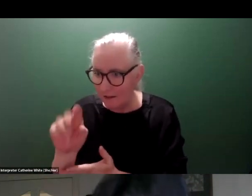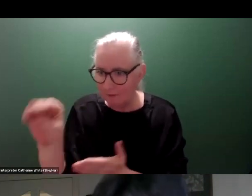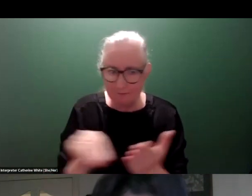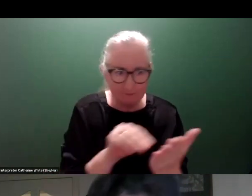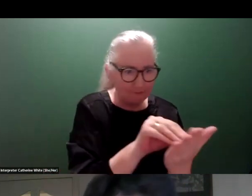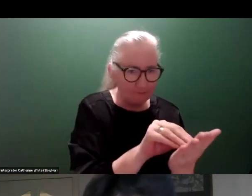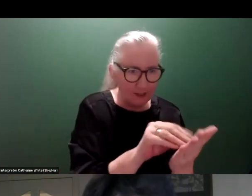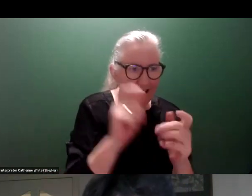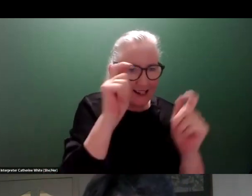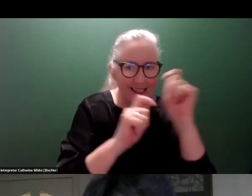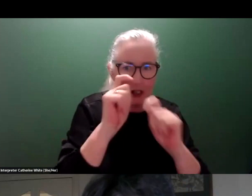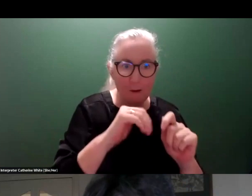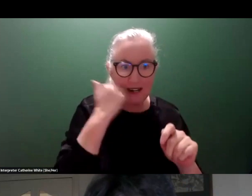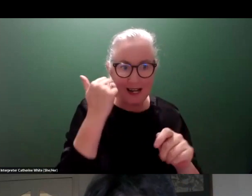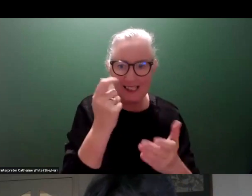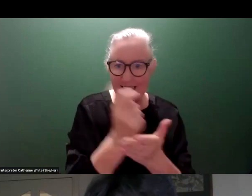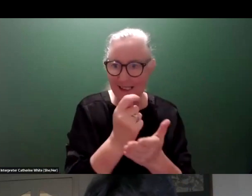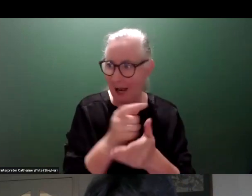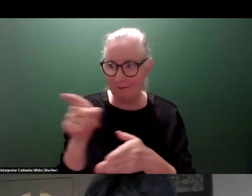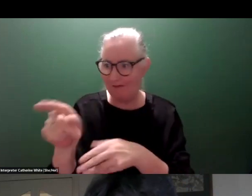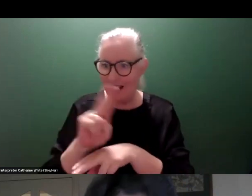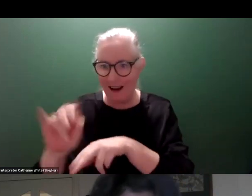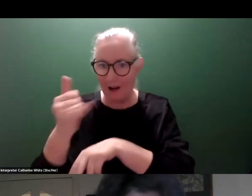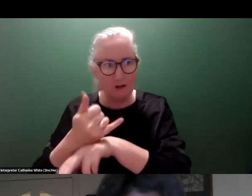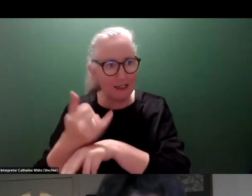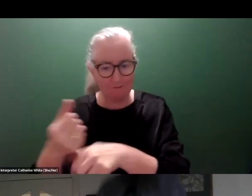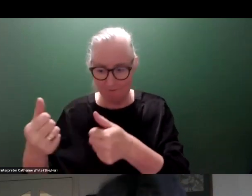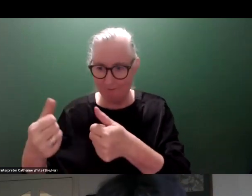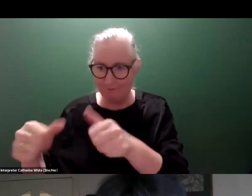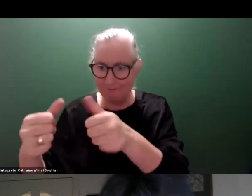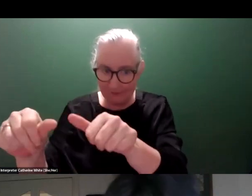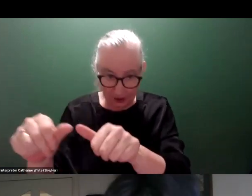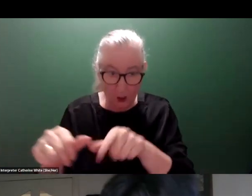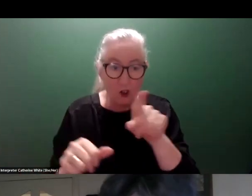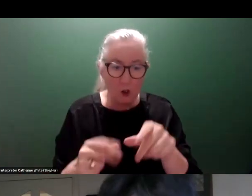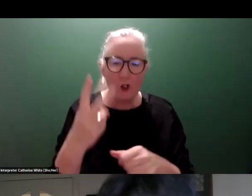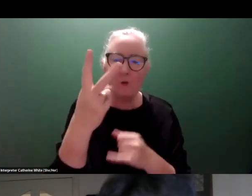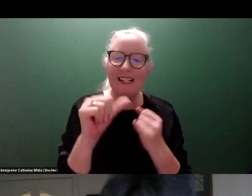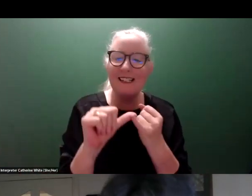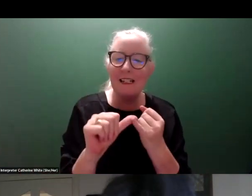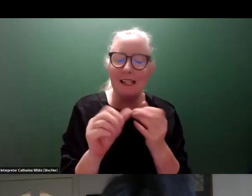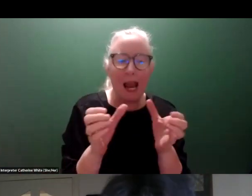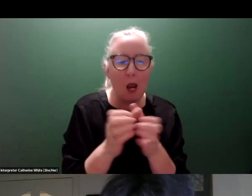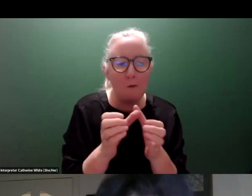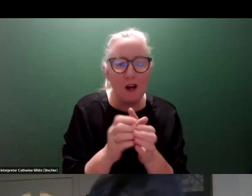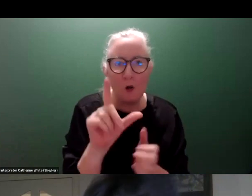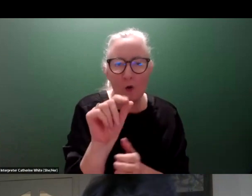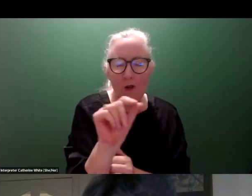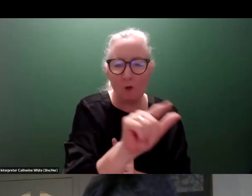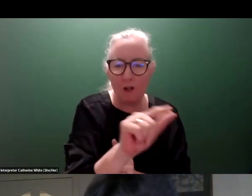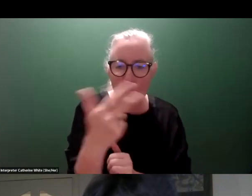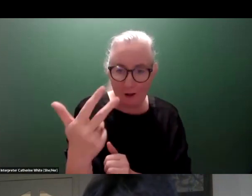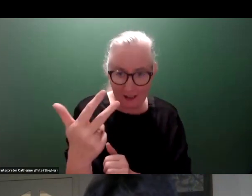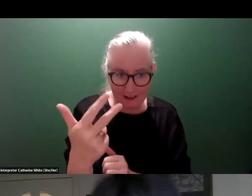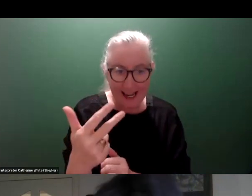consideration because at that time they were not yet in force. On the 26th of April of 2023, the